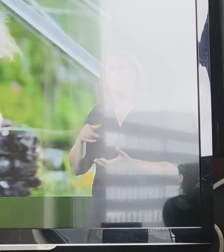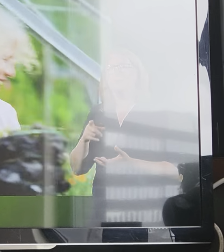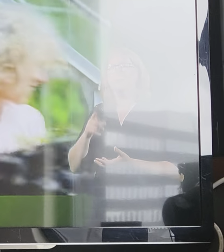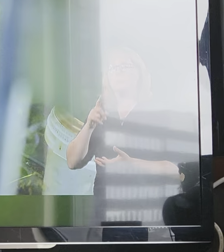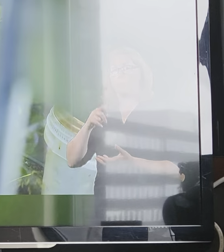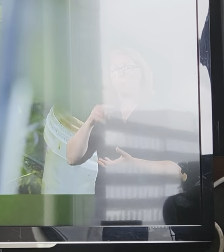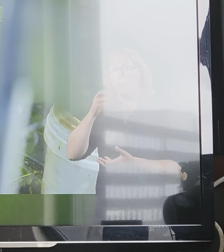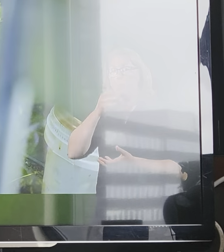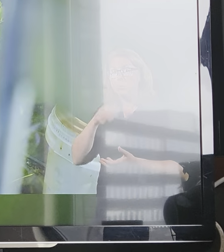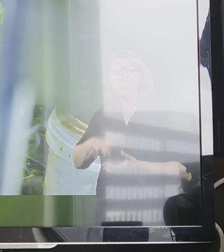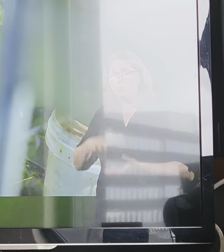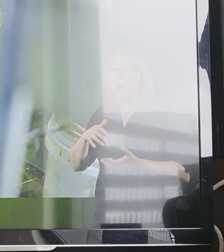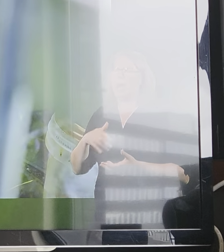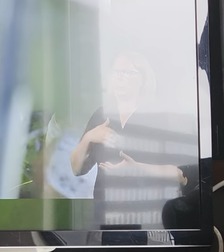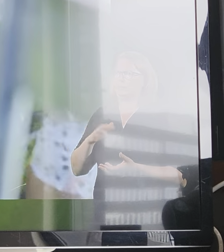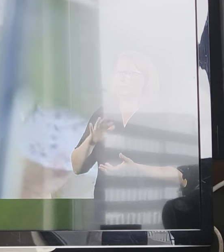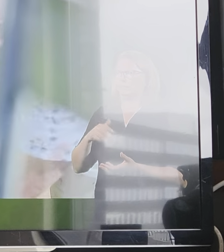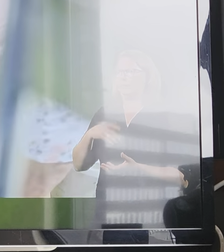it.